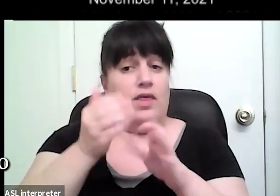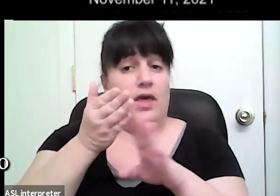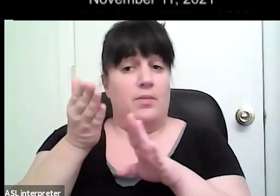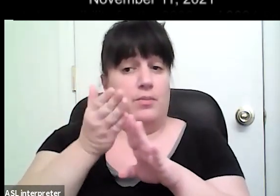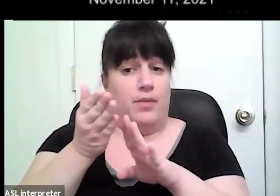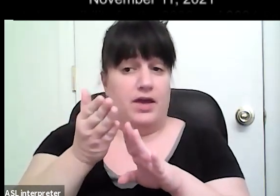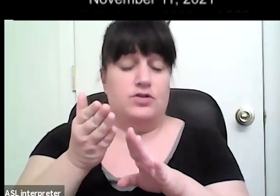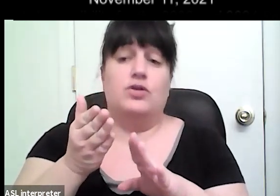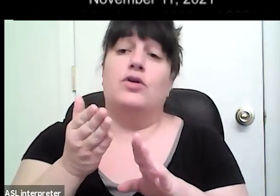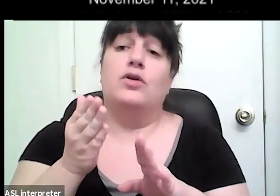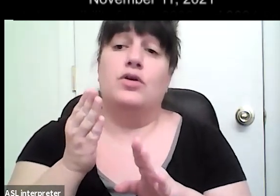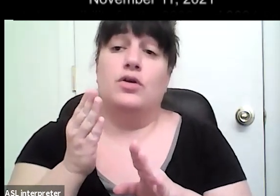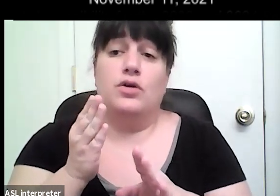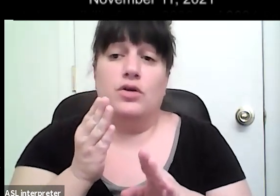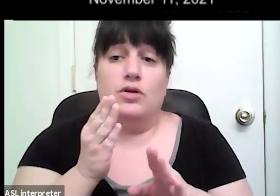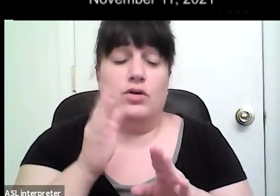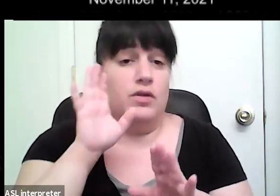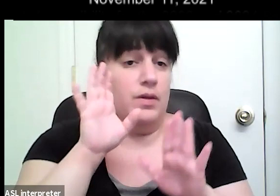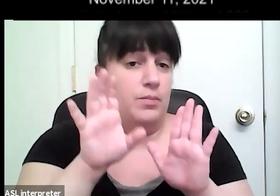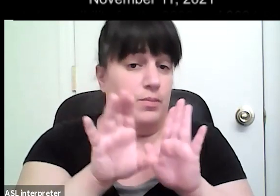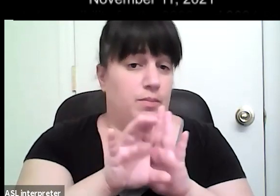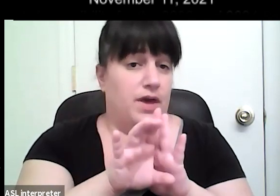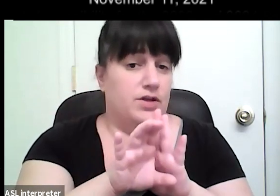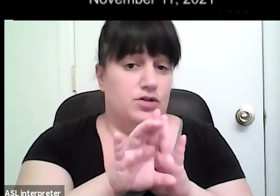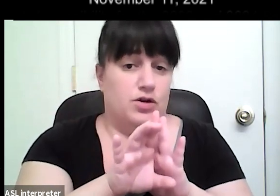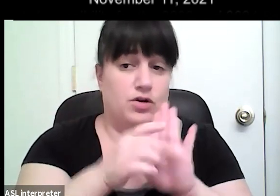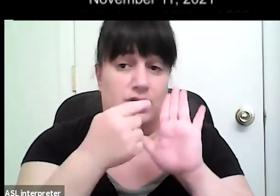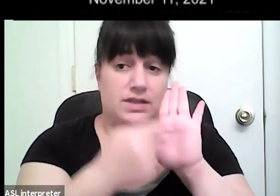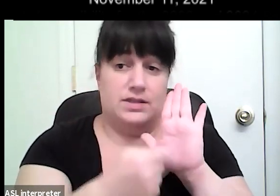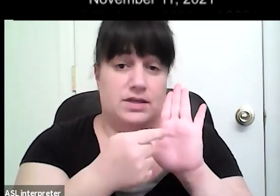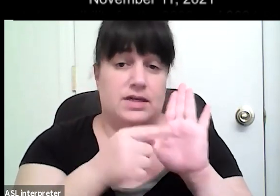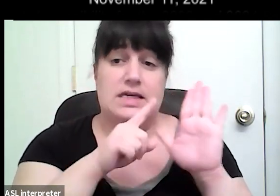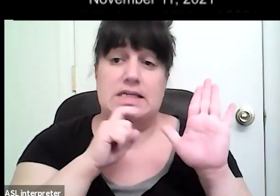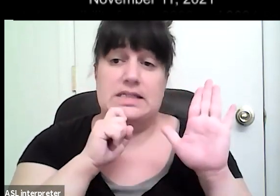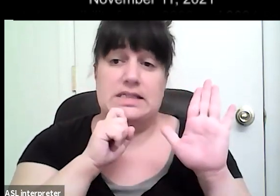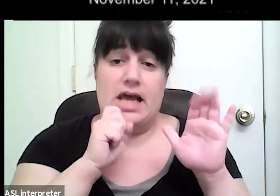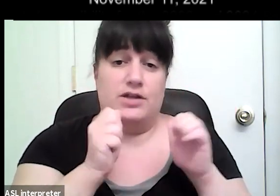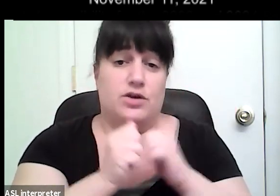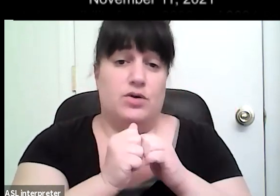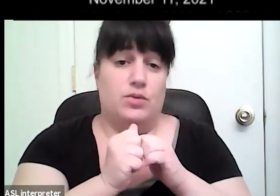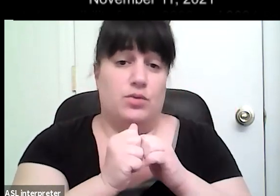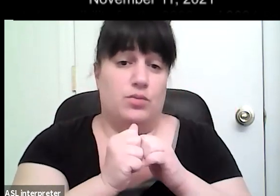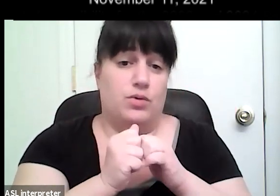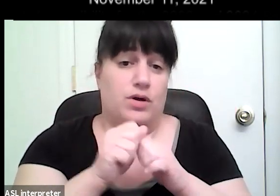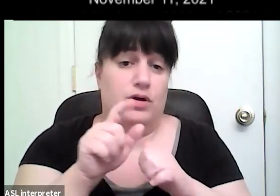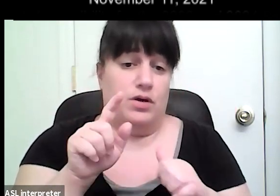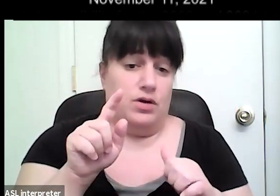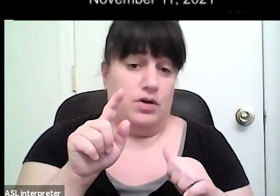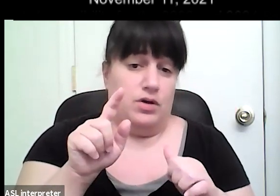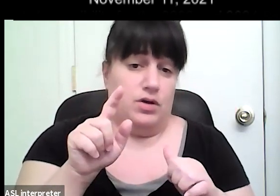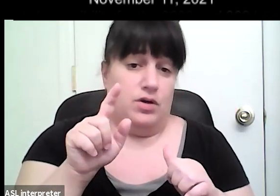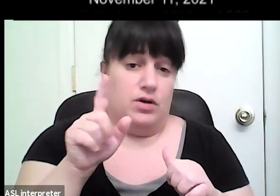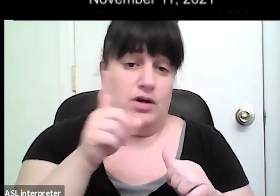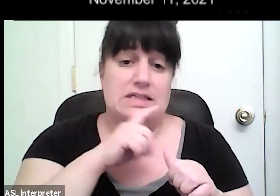learning. So the picture in front of you is basically desert with a Tuareg who is a desert